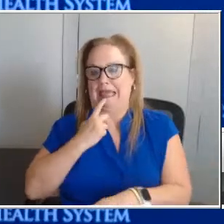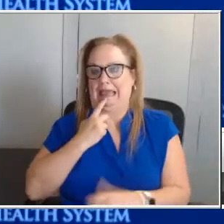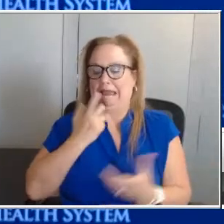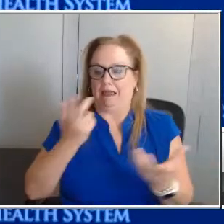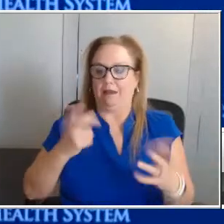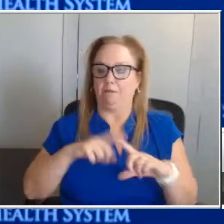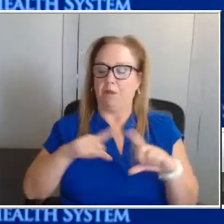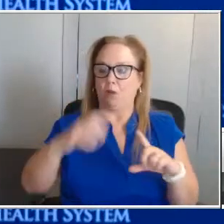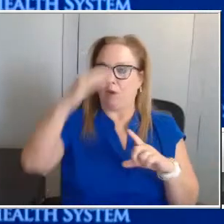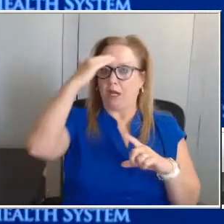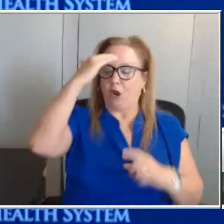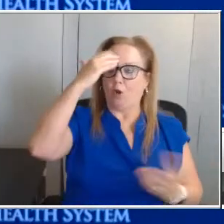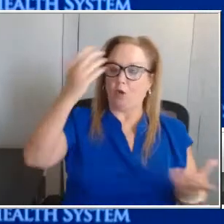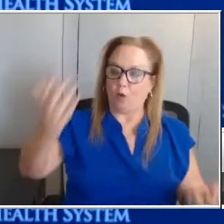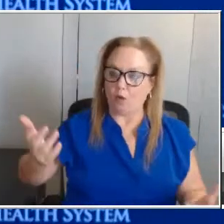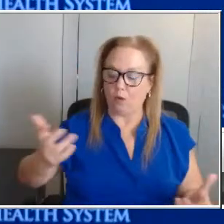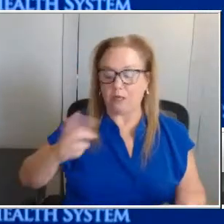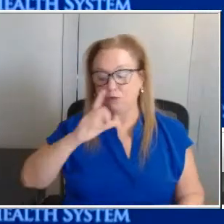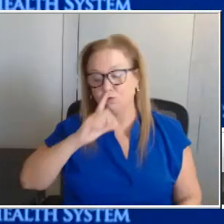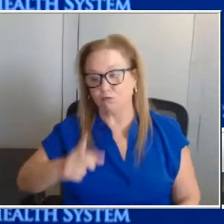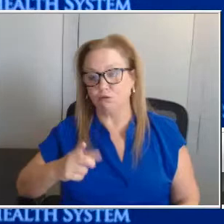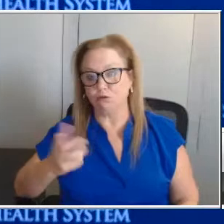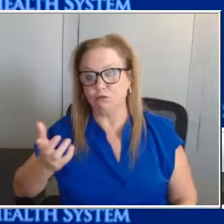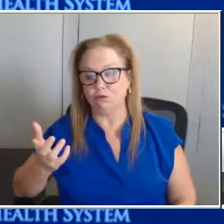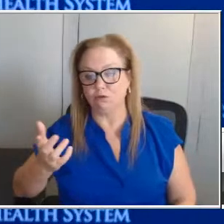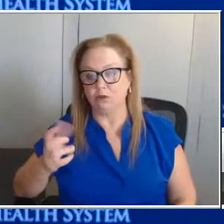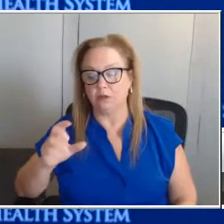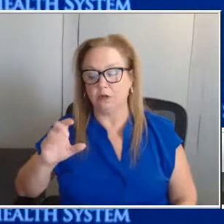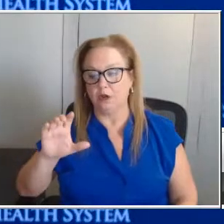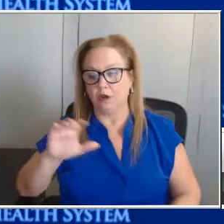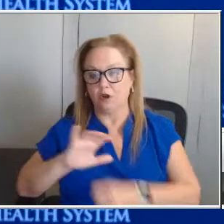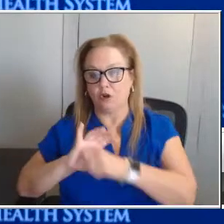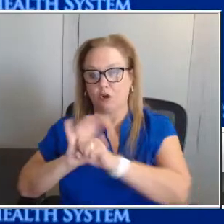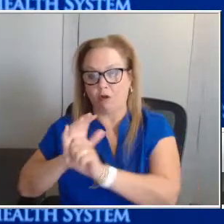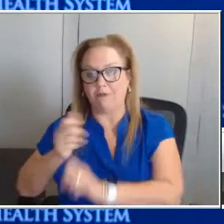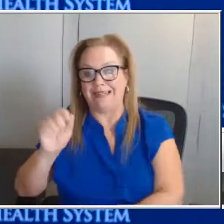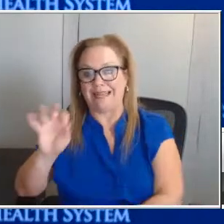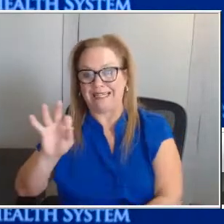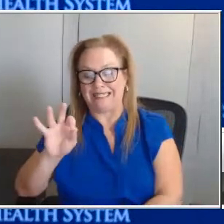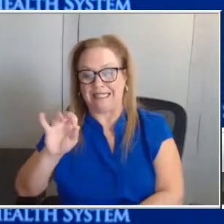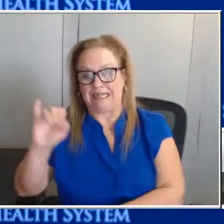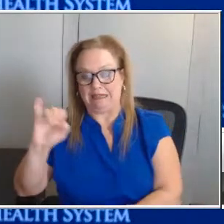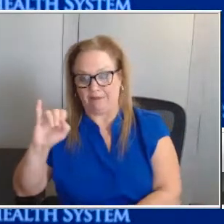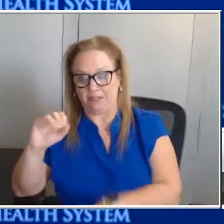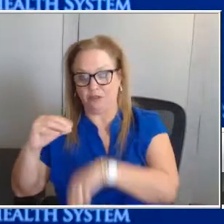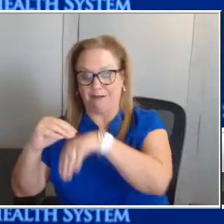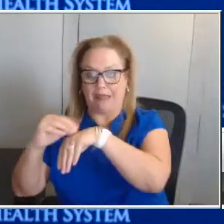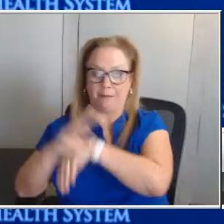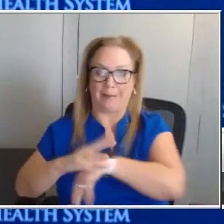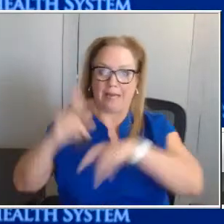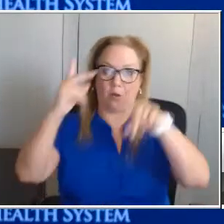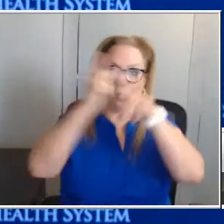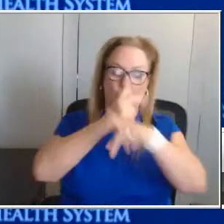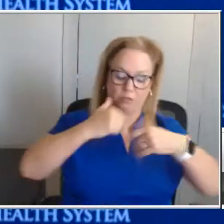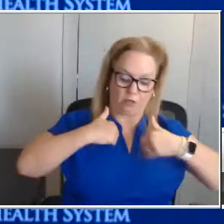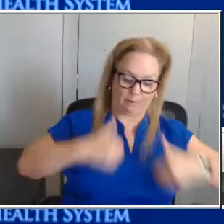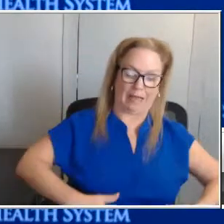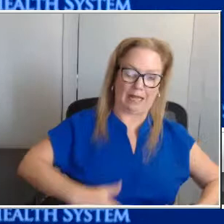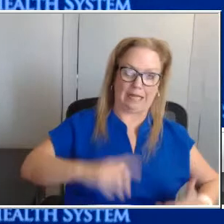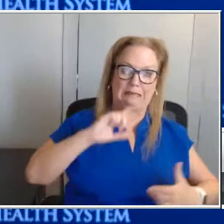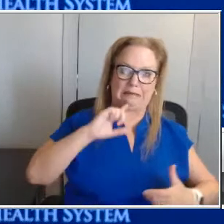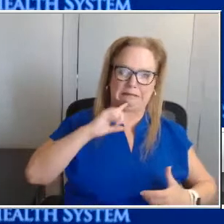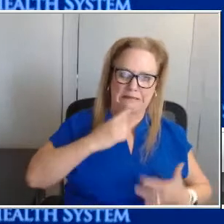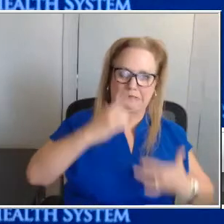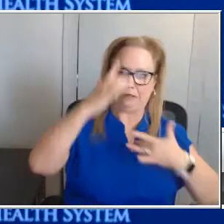know that that is true, that SARS-CoV-2 or COVID-19 infection can exacerbate some of your chronic acute